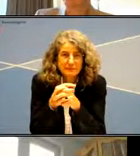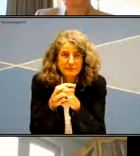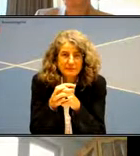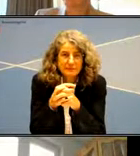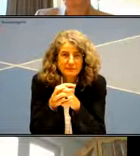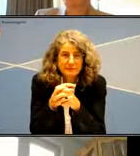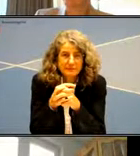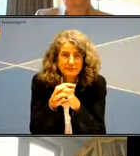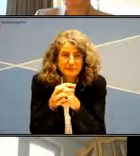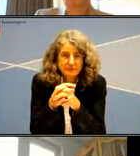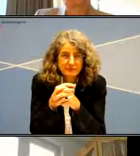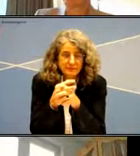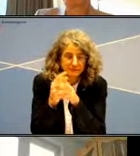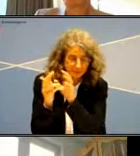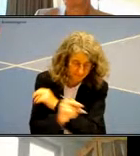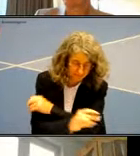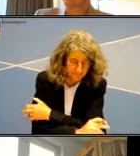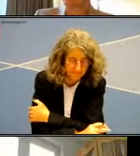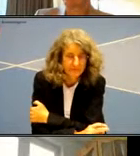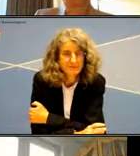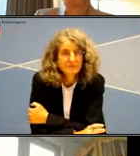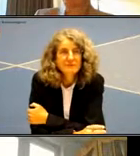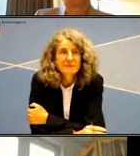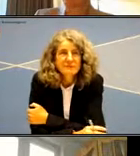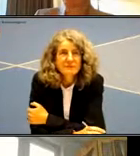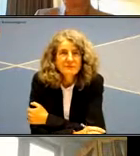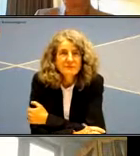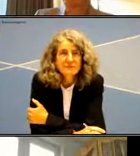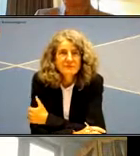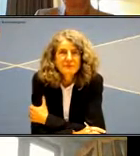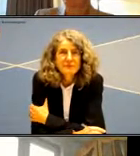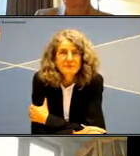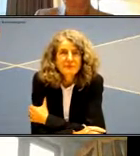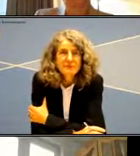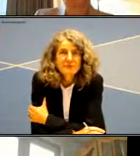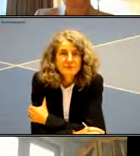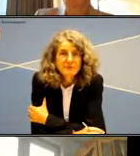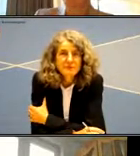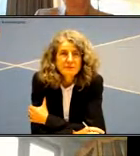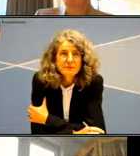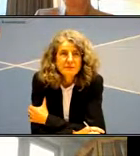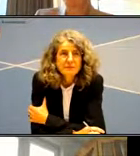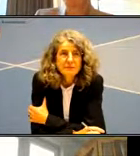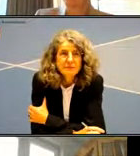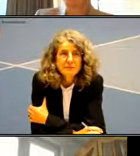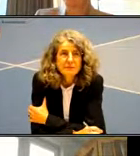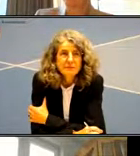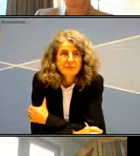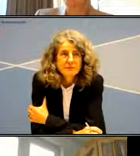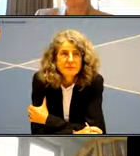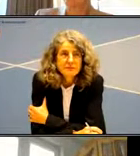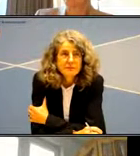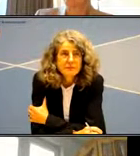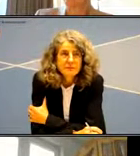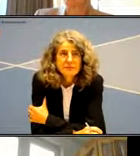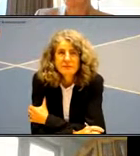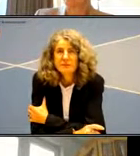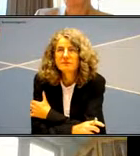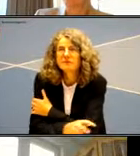interested to do better and to be able, in fact, to respond to all of these different elements. We have a comment now